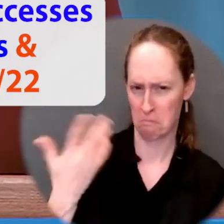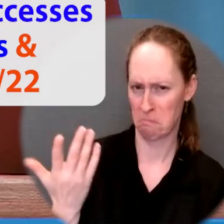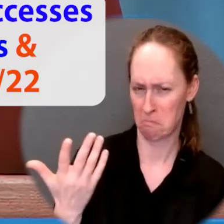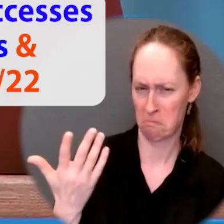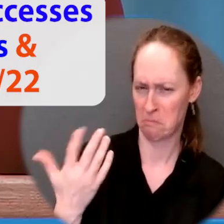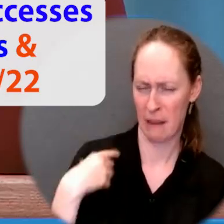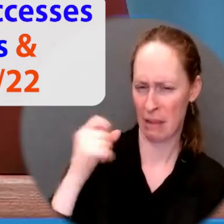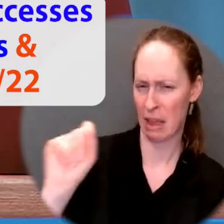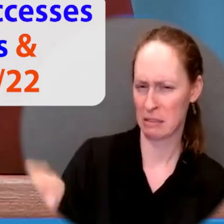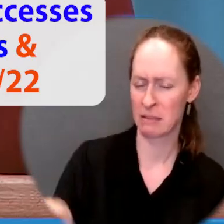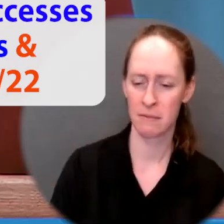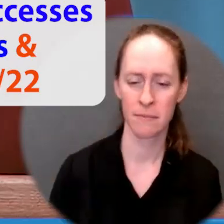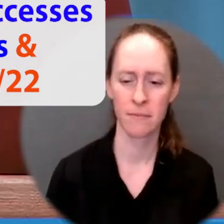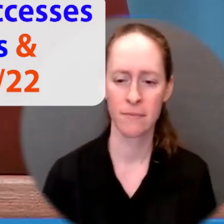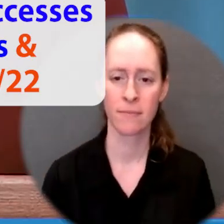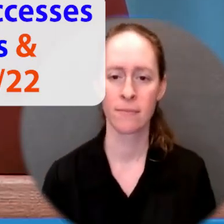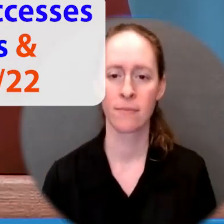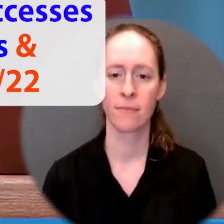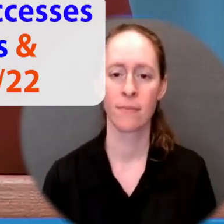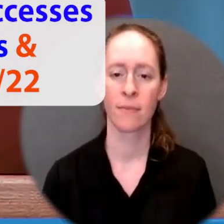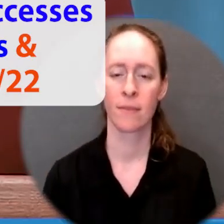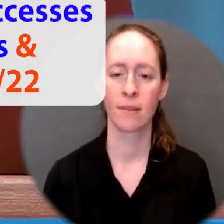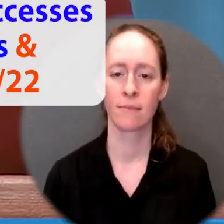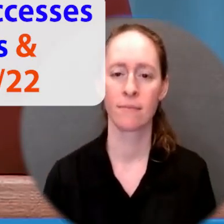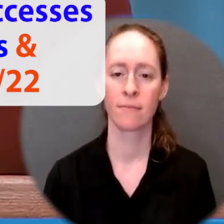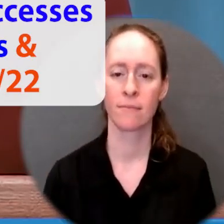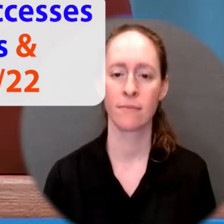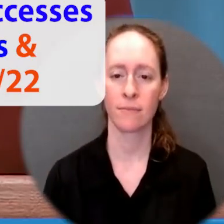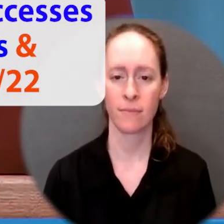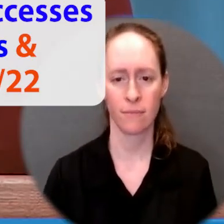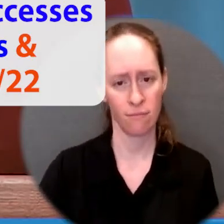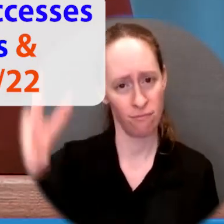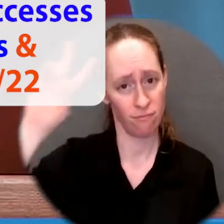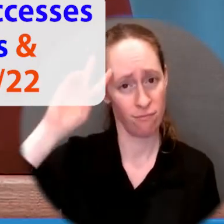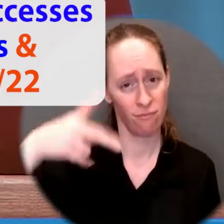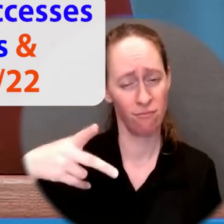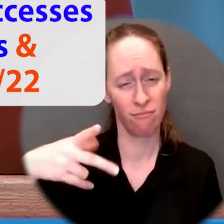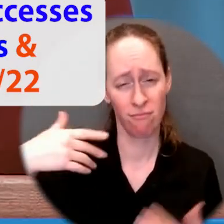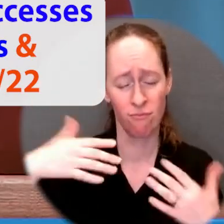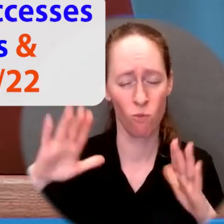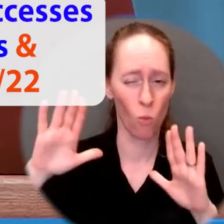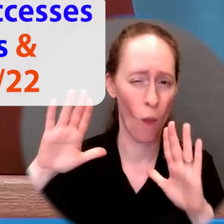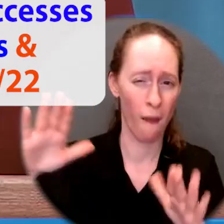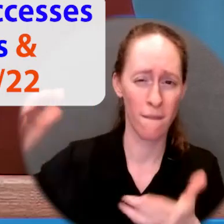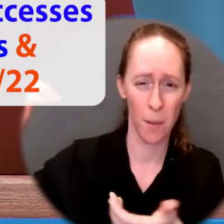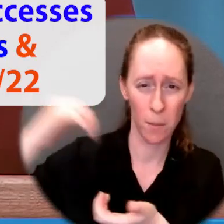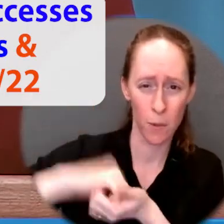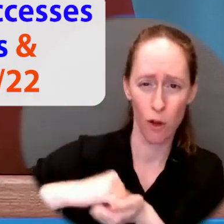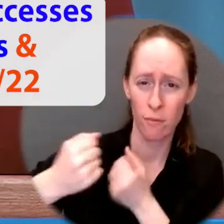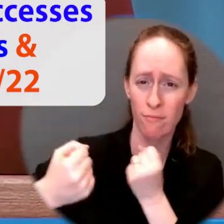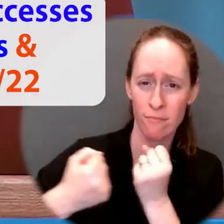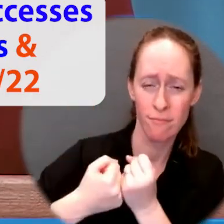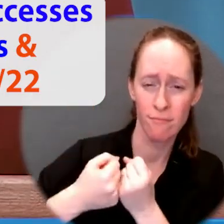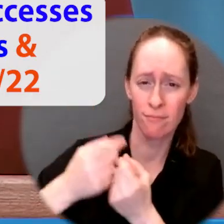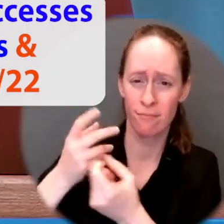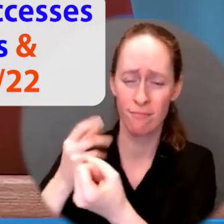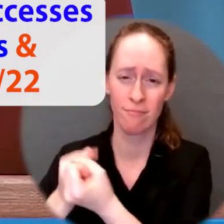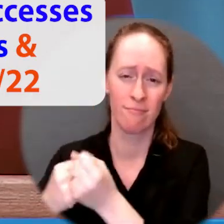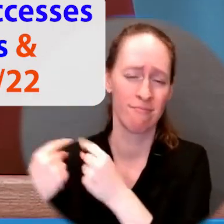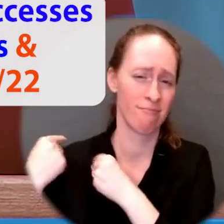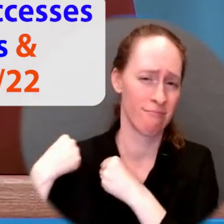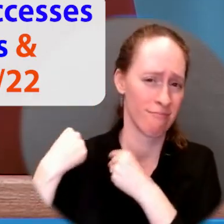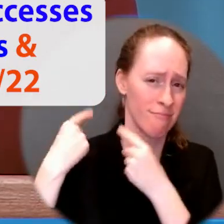believe so. Let me just say, the vice president has been a great partner of the president this past 2 years.